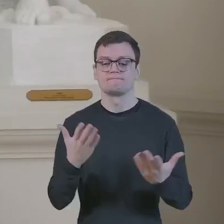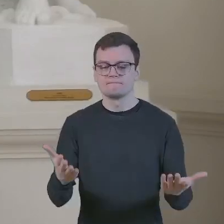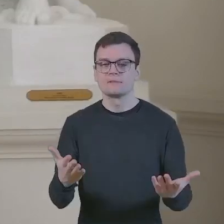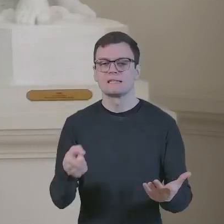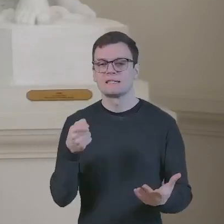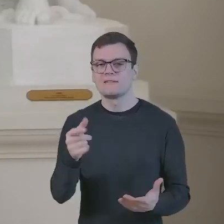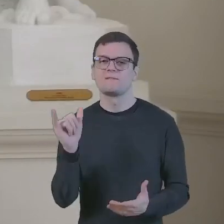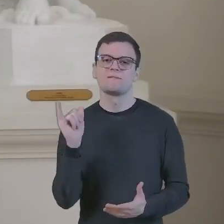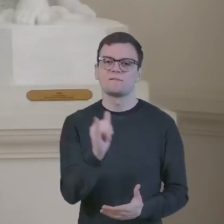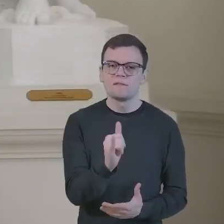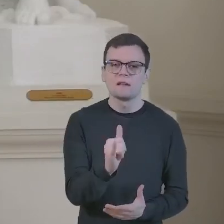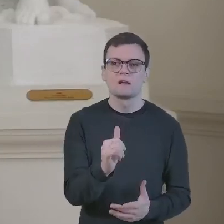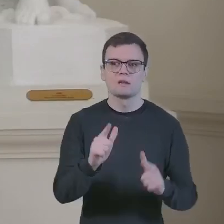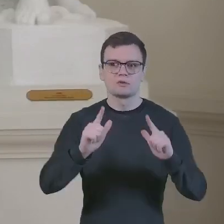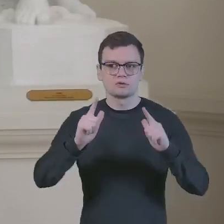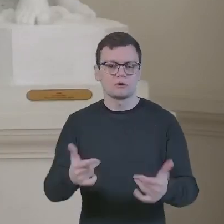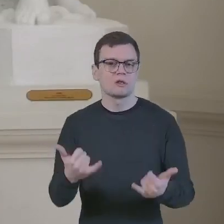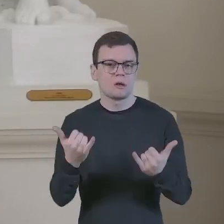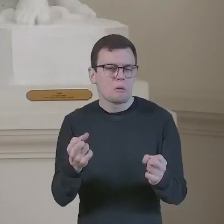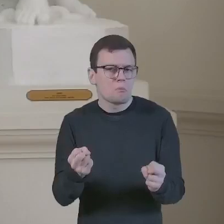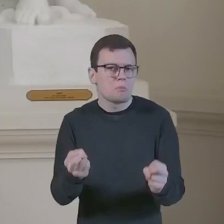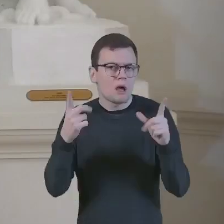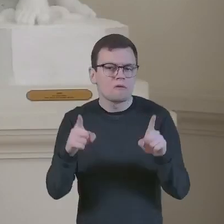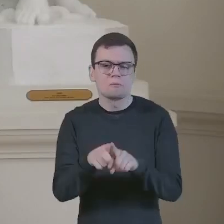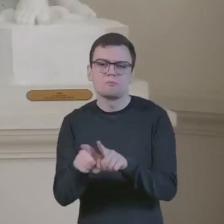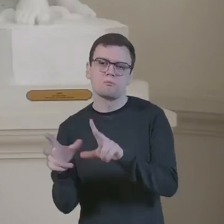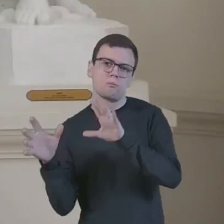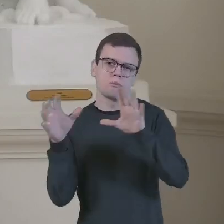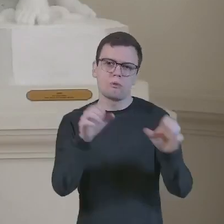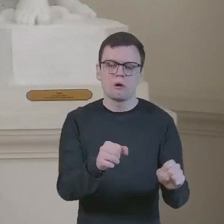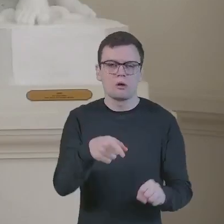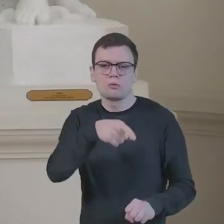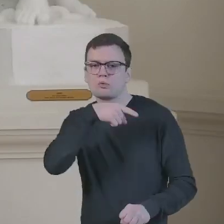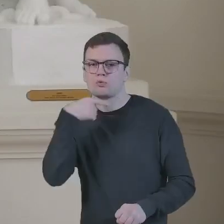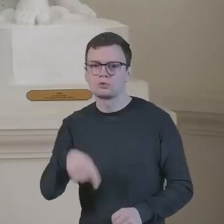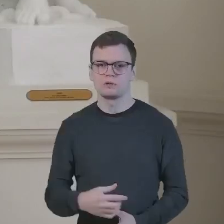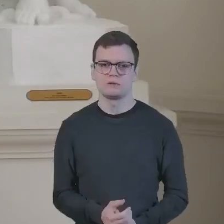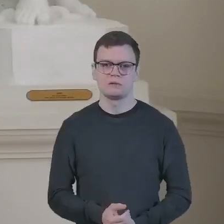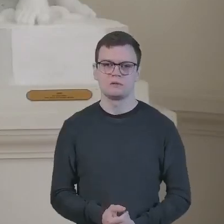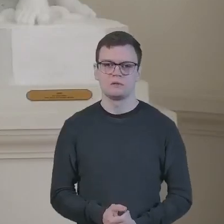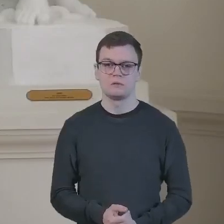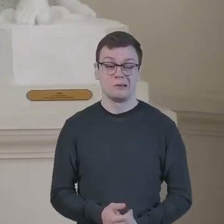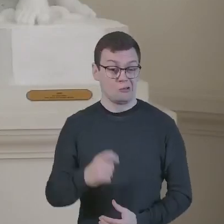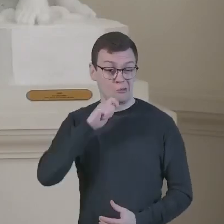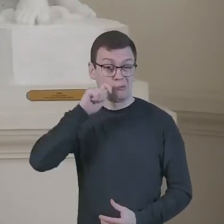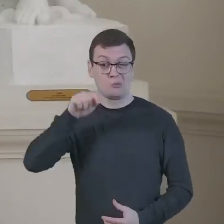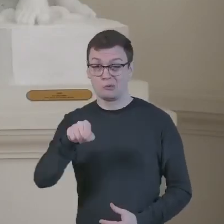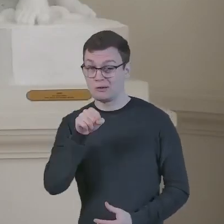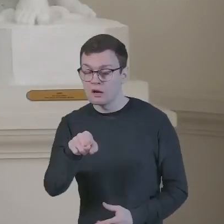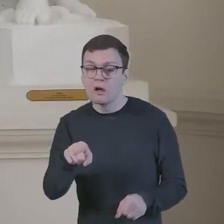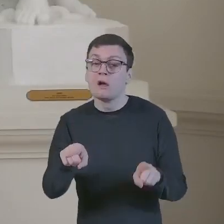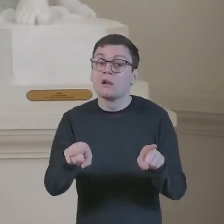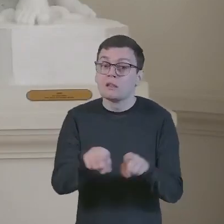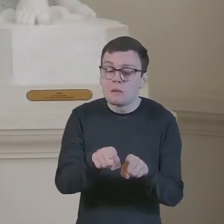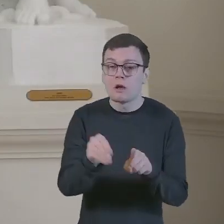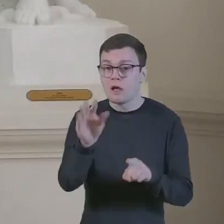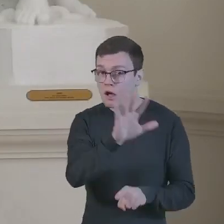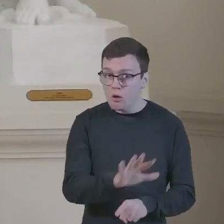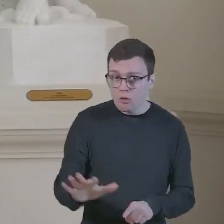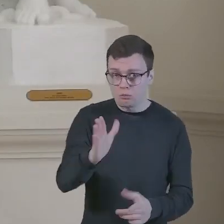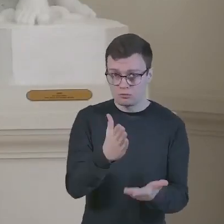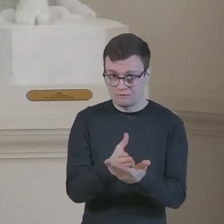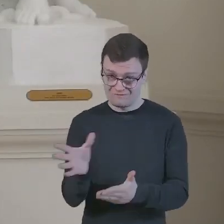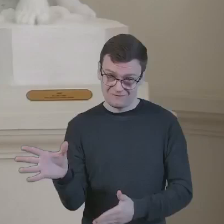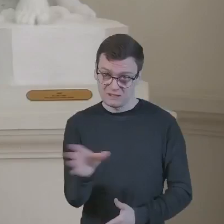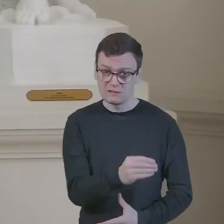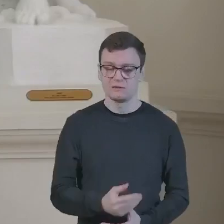are directly under threat and under attack by Russia, not just in Ukraine, but across our continent and beyond.